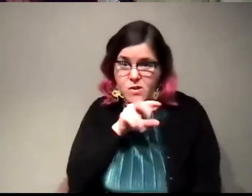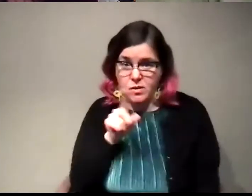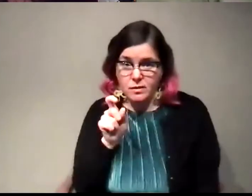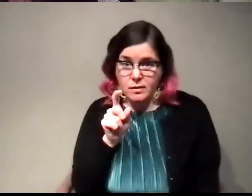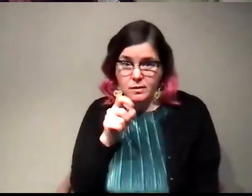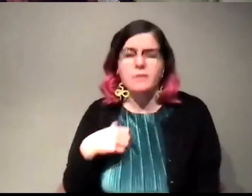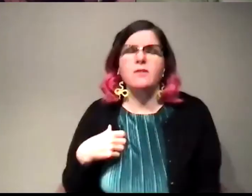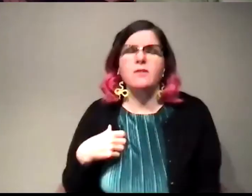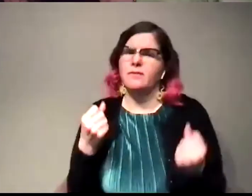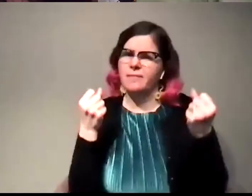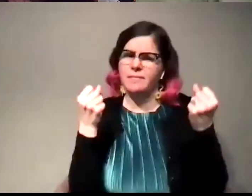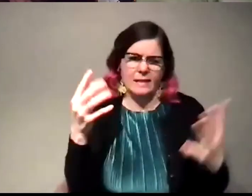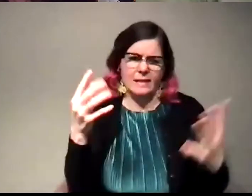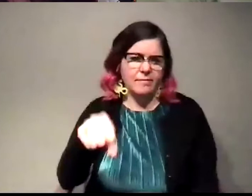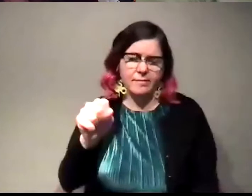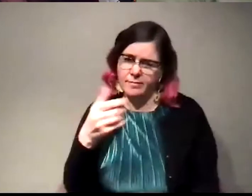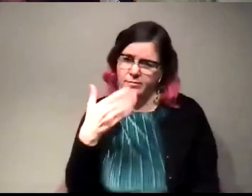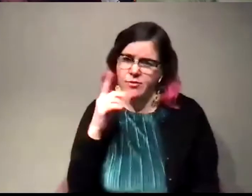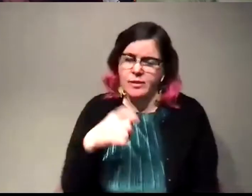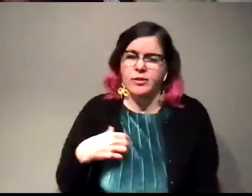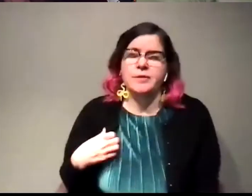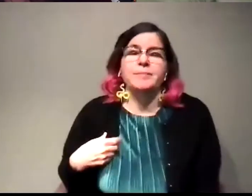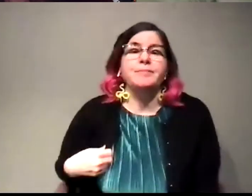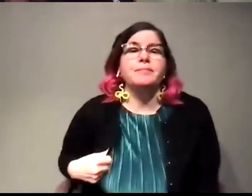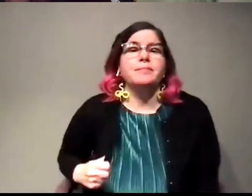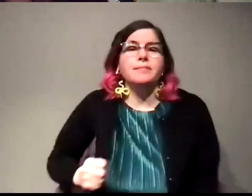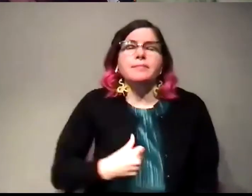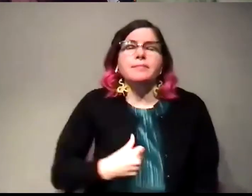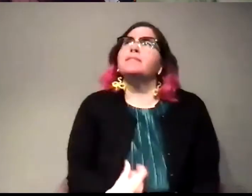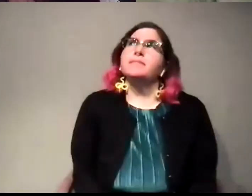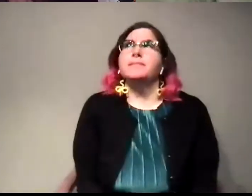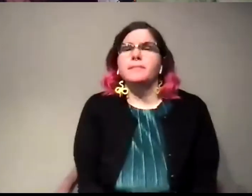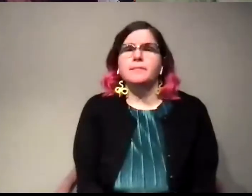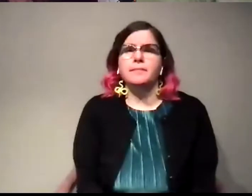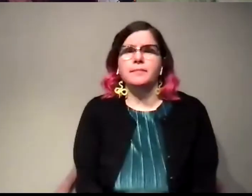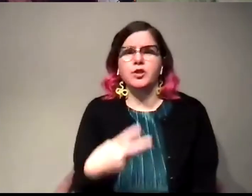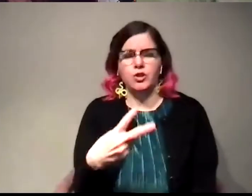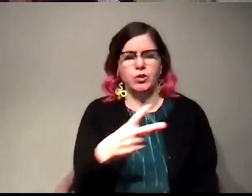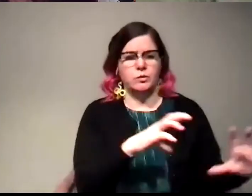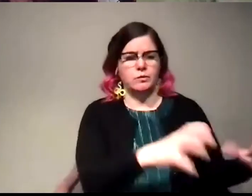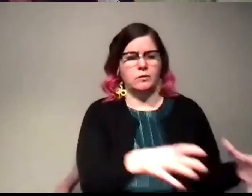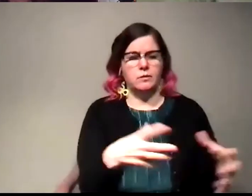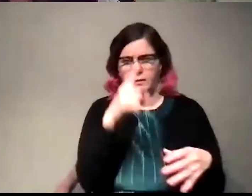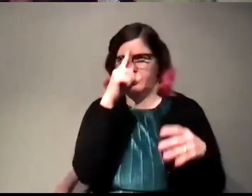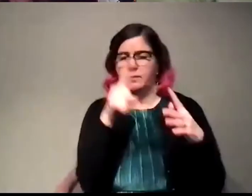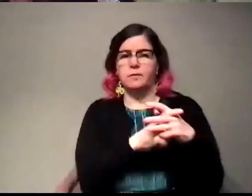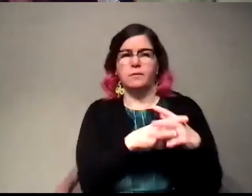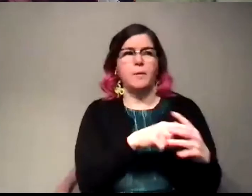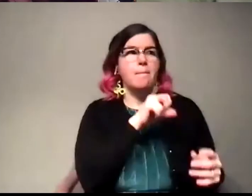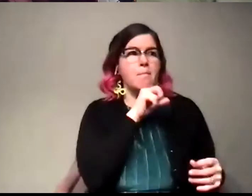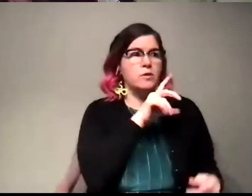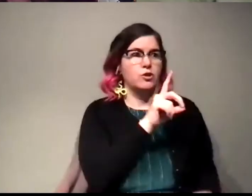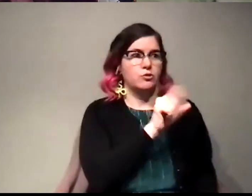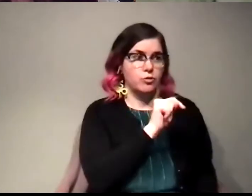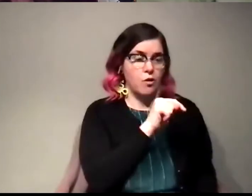There are lots of poisonous frogs. That's a great question. So two general groups of frogs that come to mind are the poison dart frogs